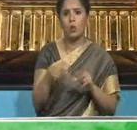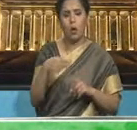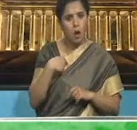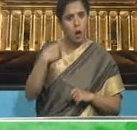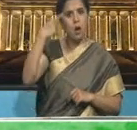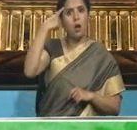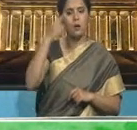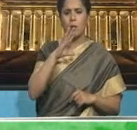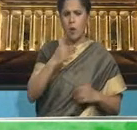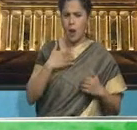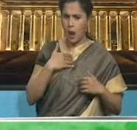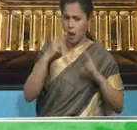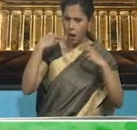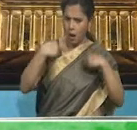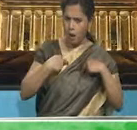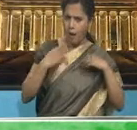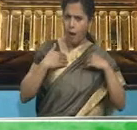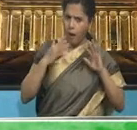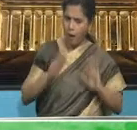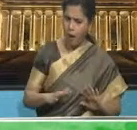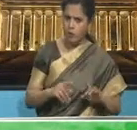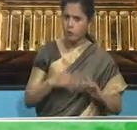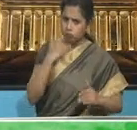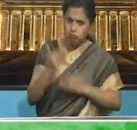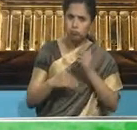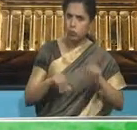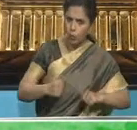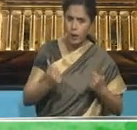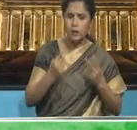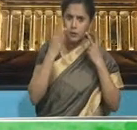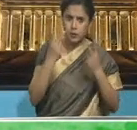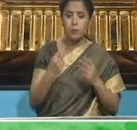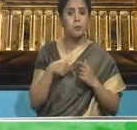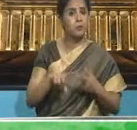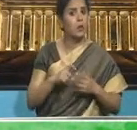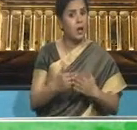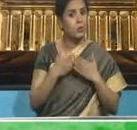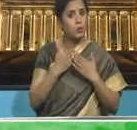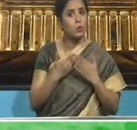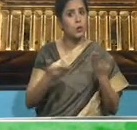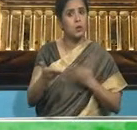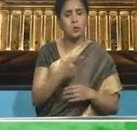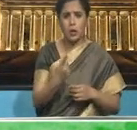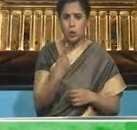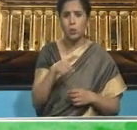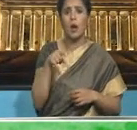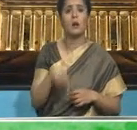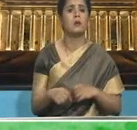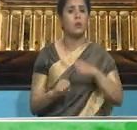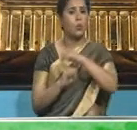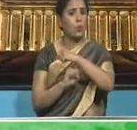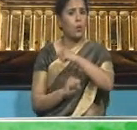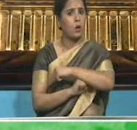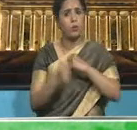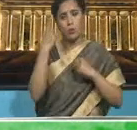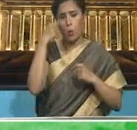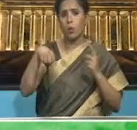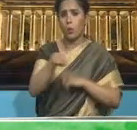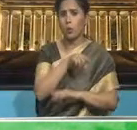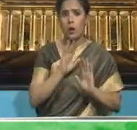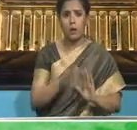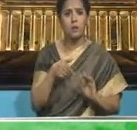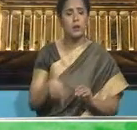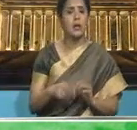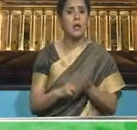their true potential and prosper. As education builds the right foundation for this purpose,